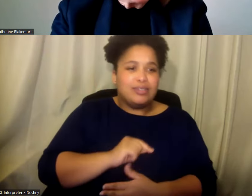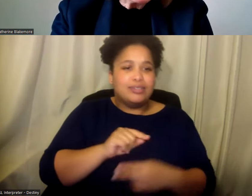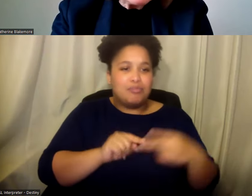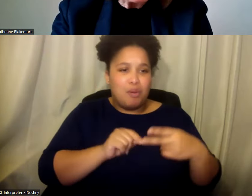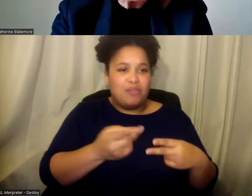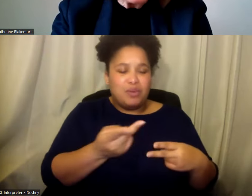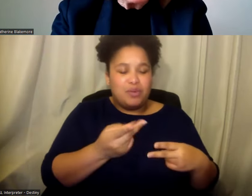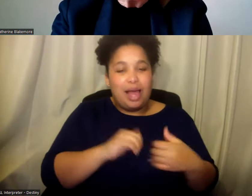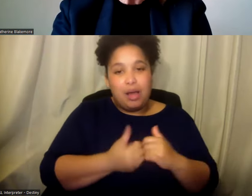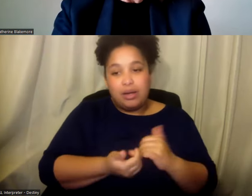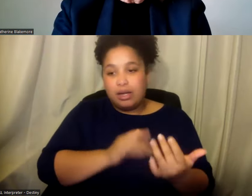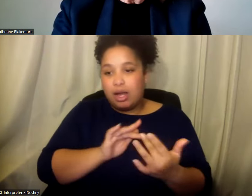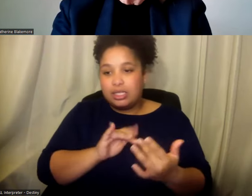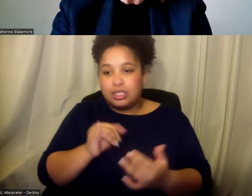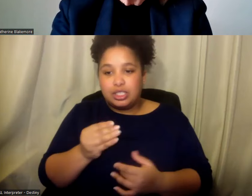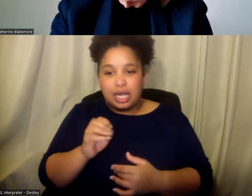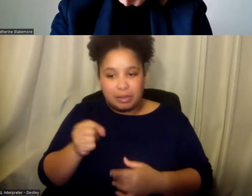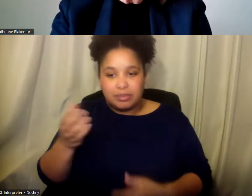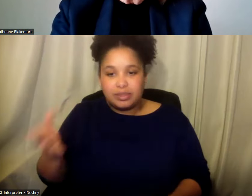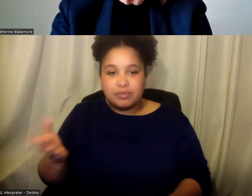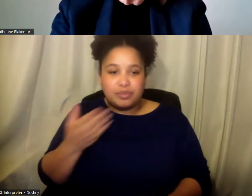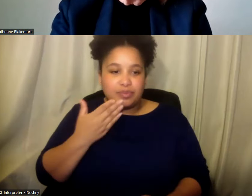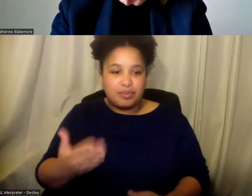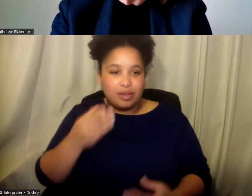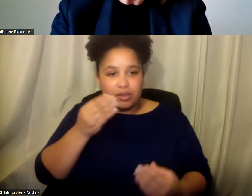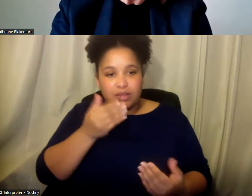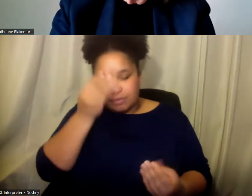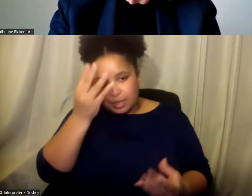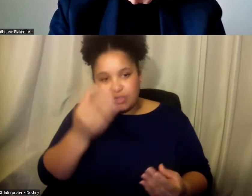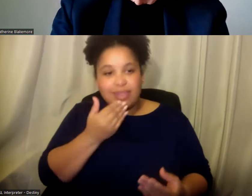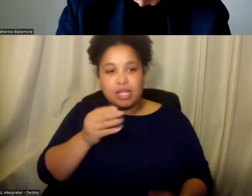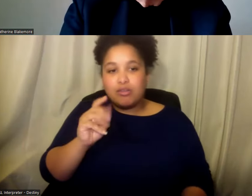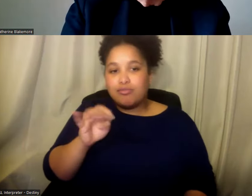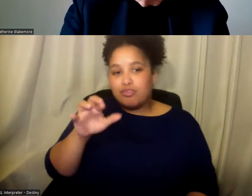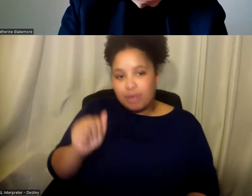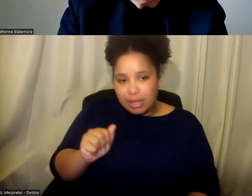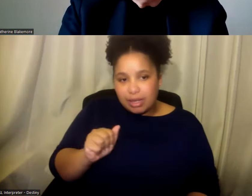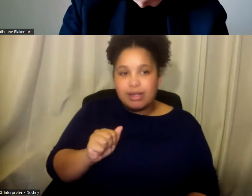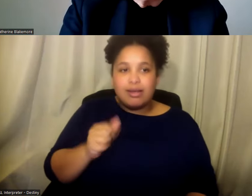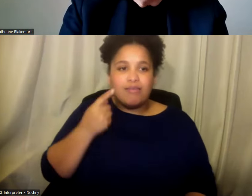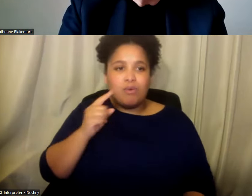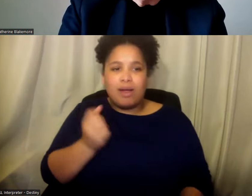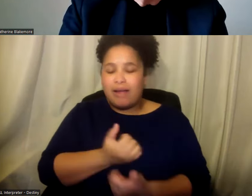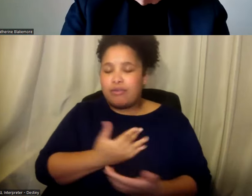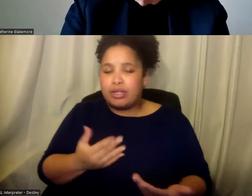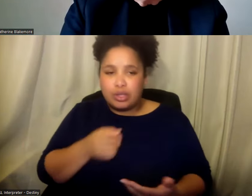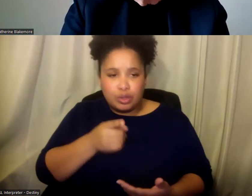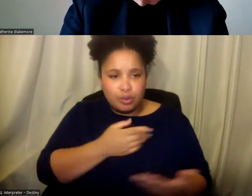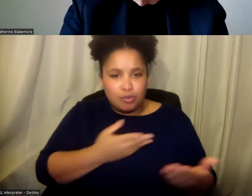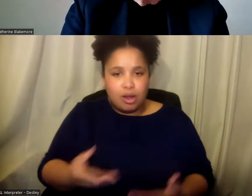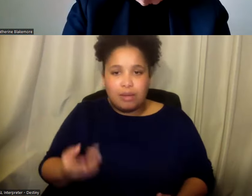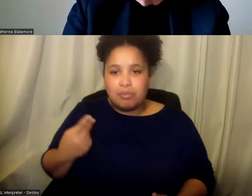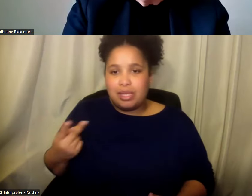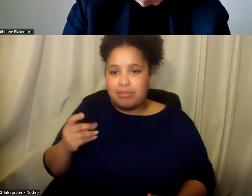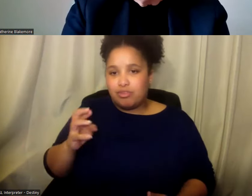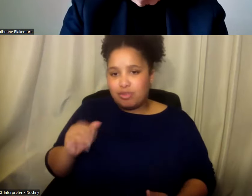how to contact James. Thank you to Maria for all that you brought. Maria and I actually